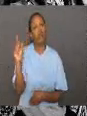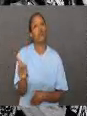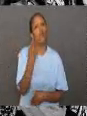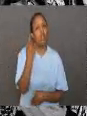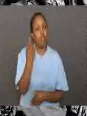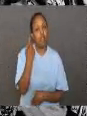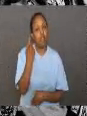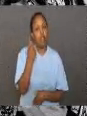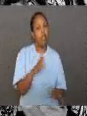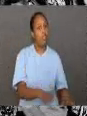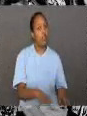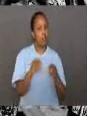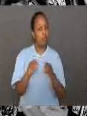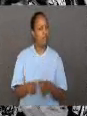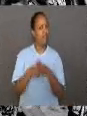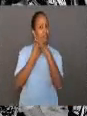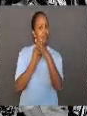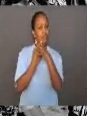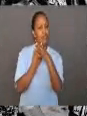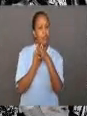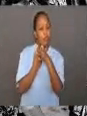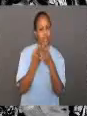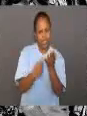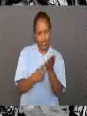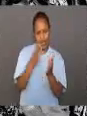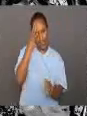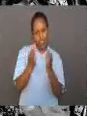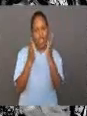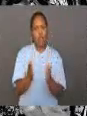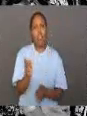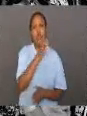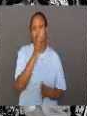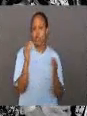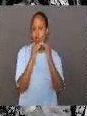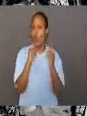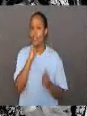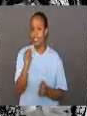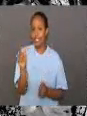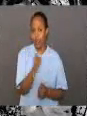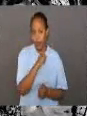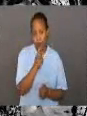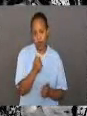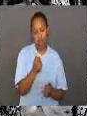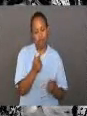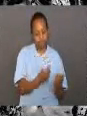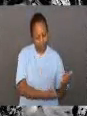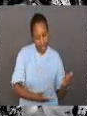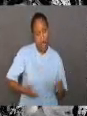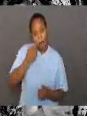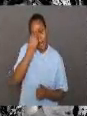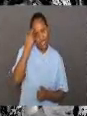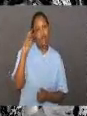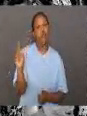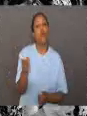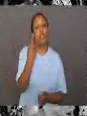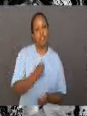people. The students began to react to the injustice and inequality that had caused the